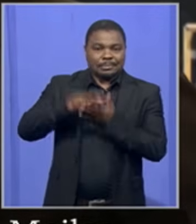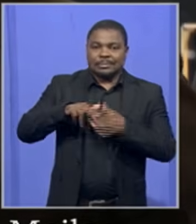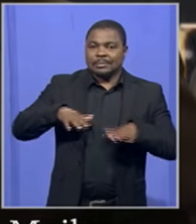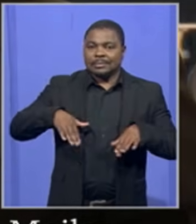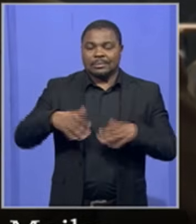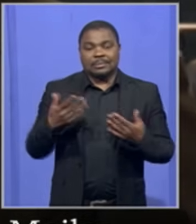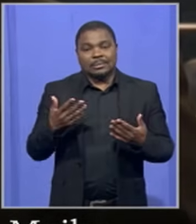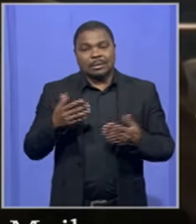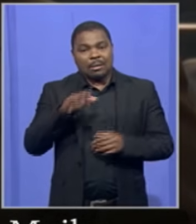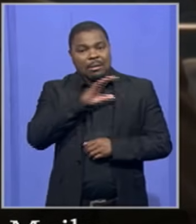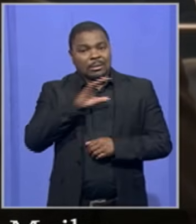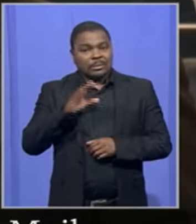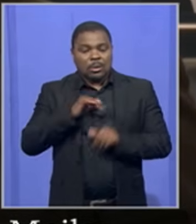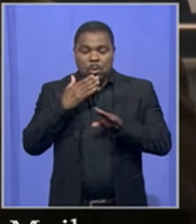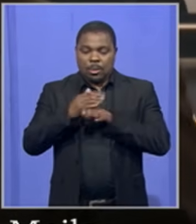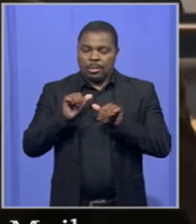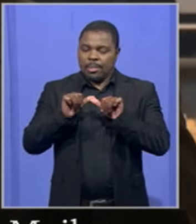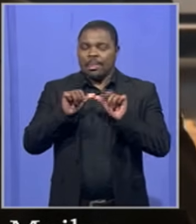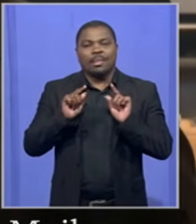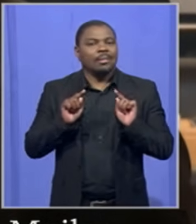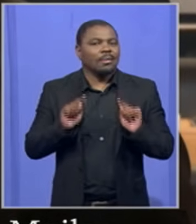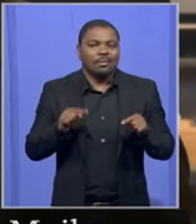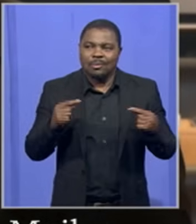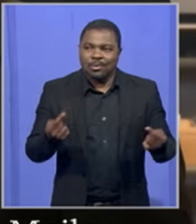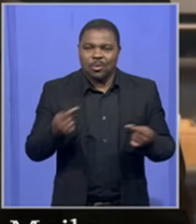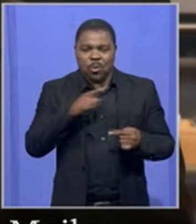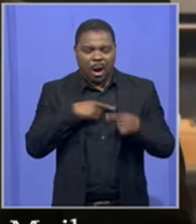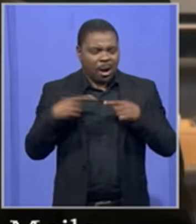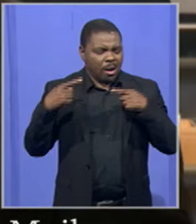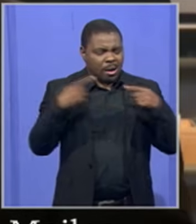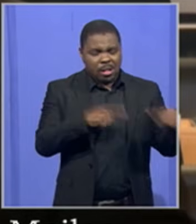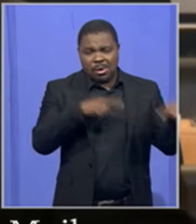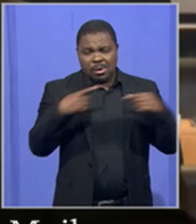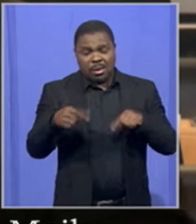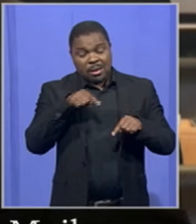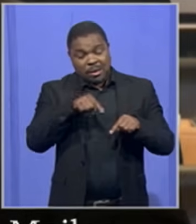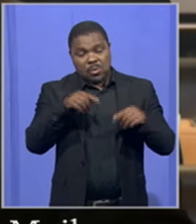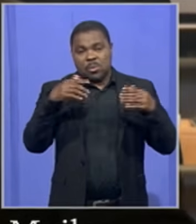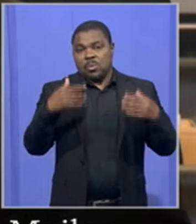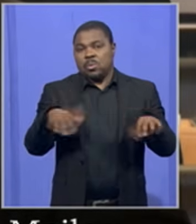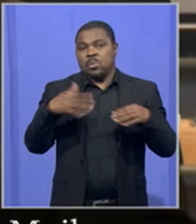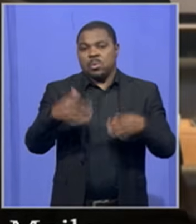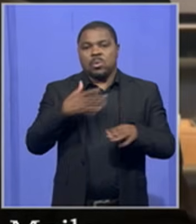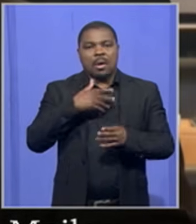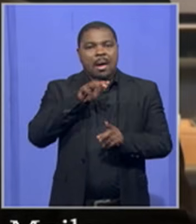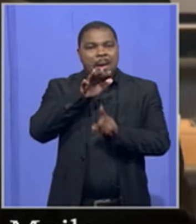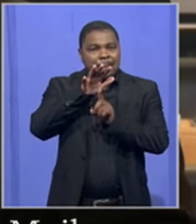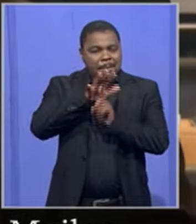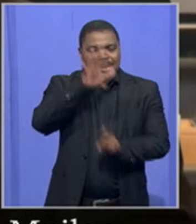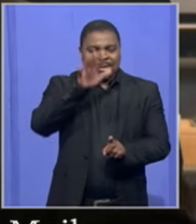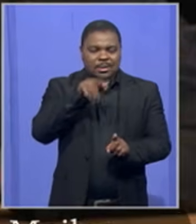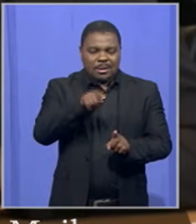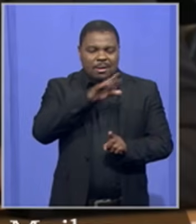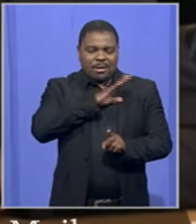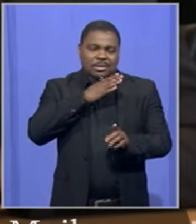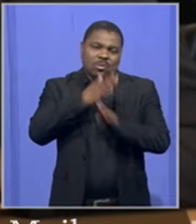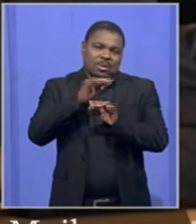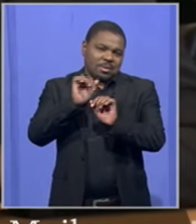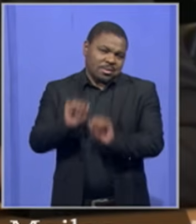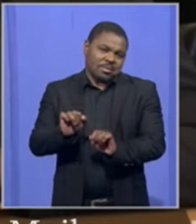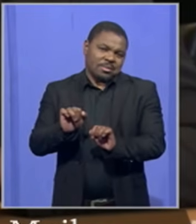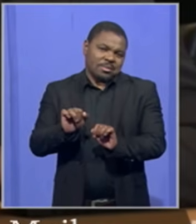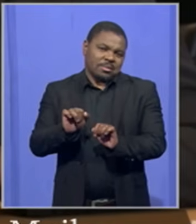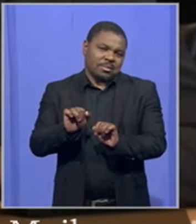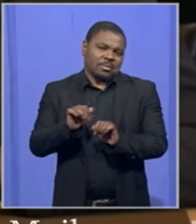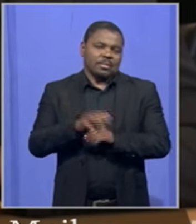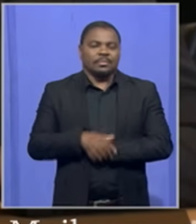council work. So the council work can continue with this standoff. Is really impacting in terms of the council to perform its